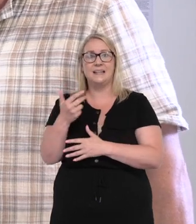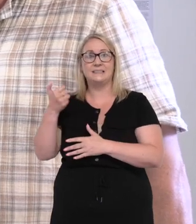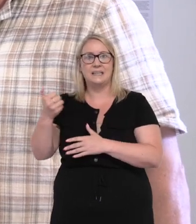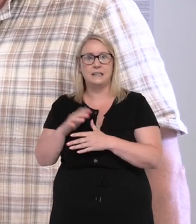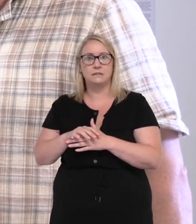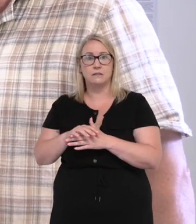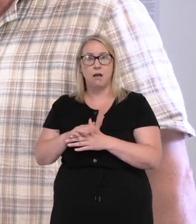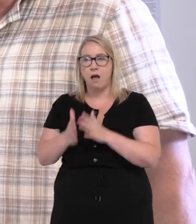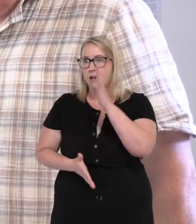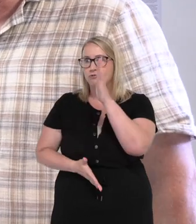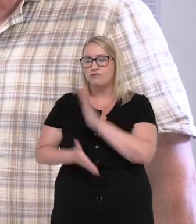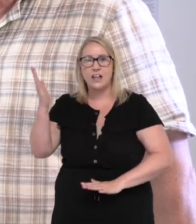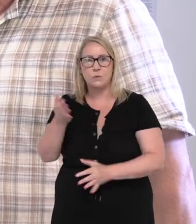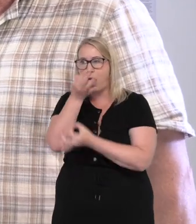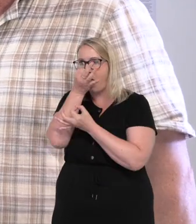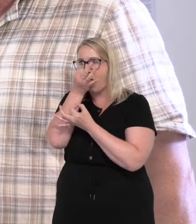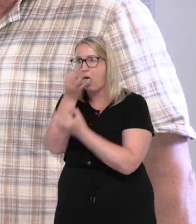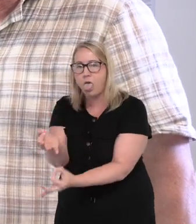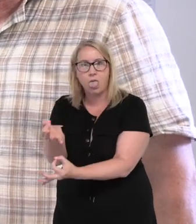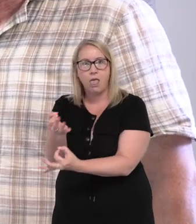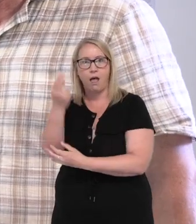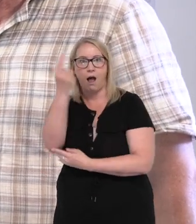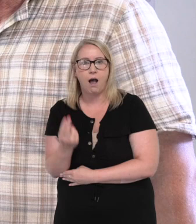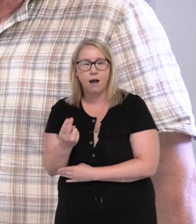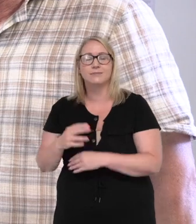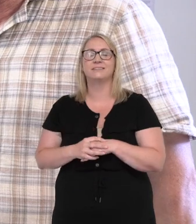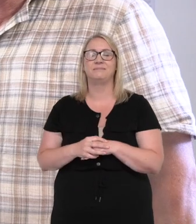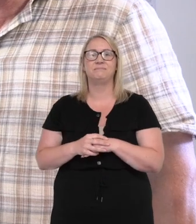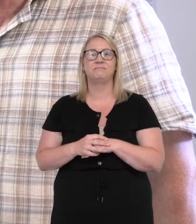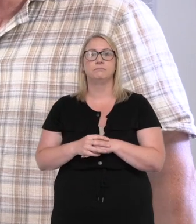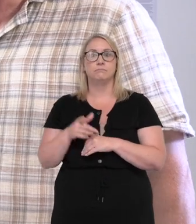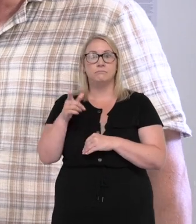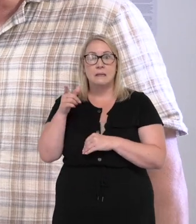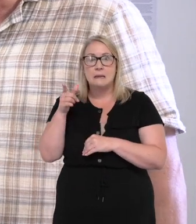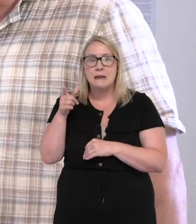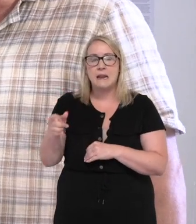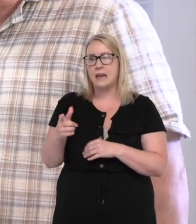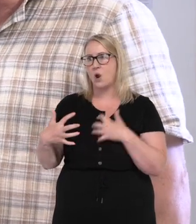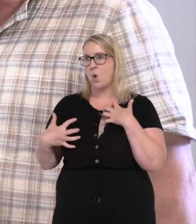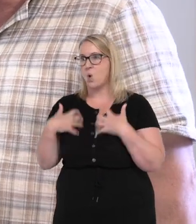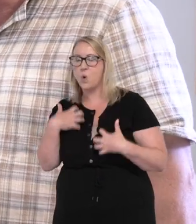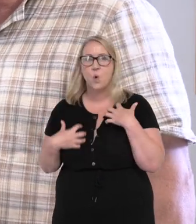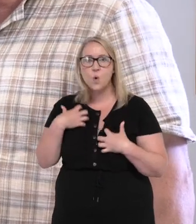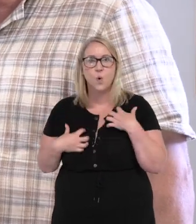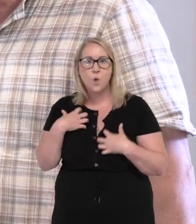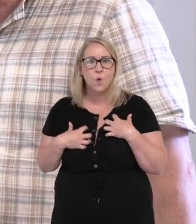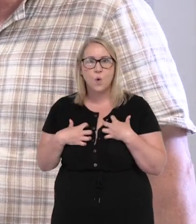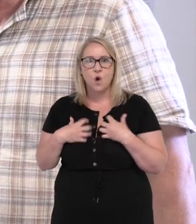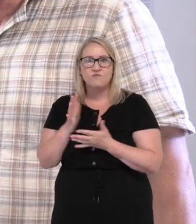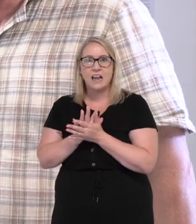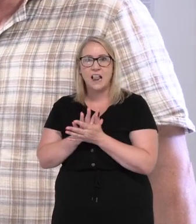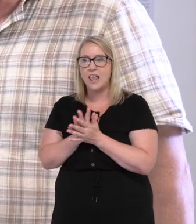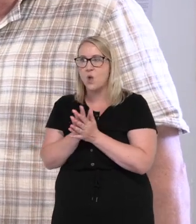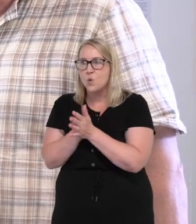painting and sculpture with the same sort of prolific hunger and